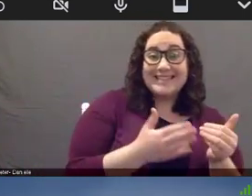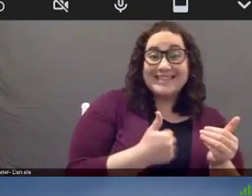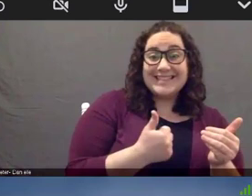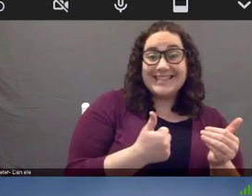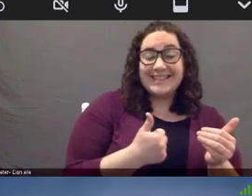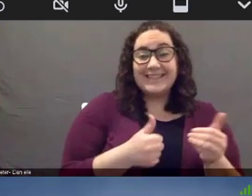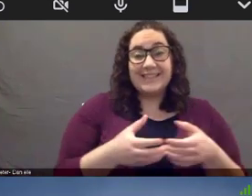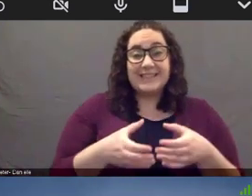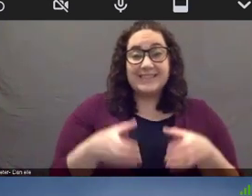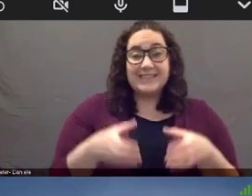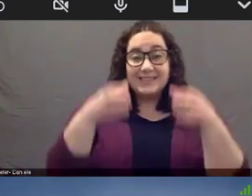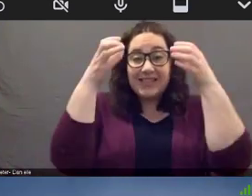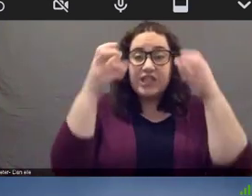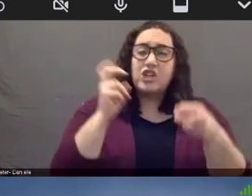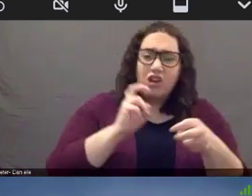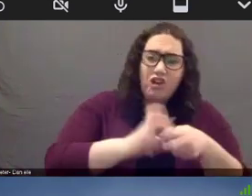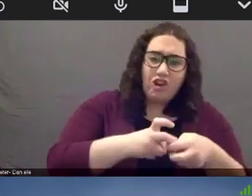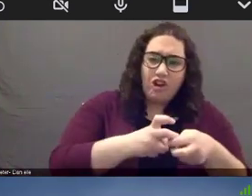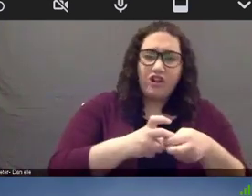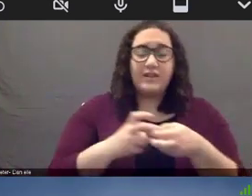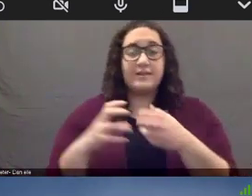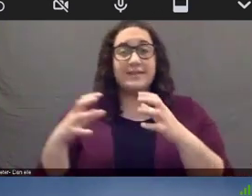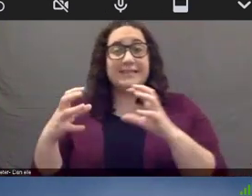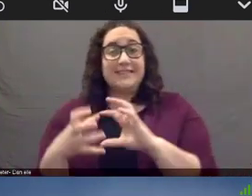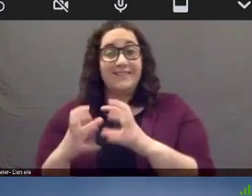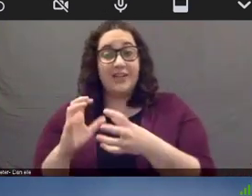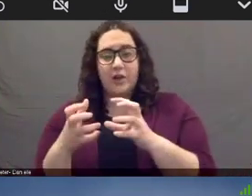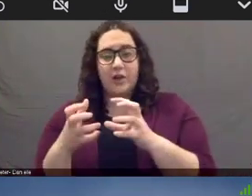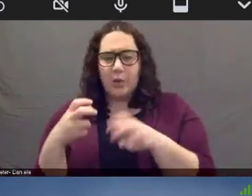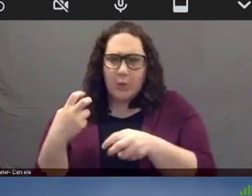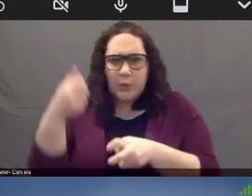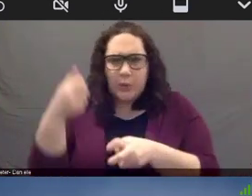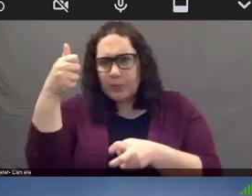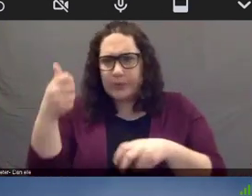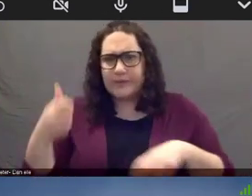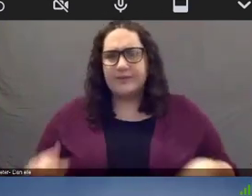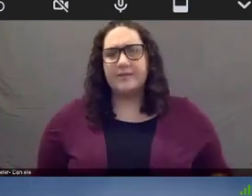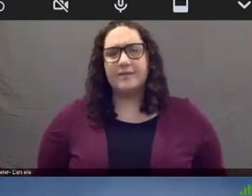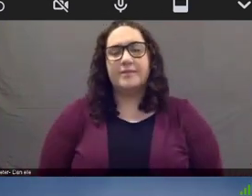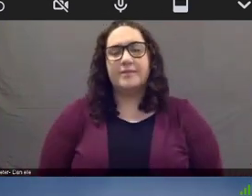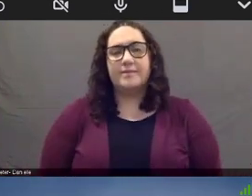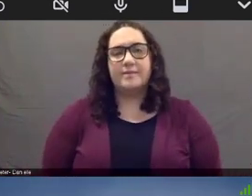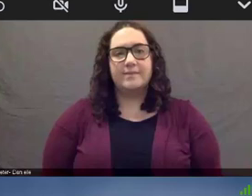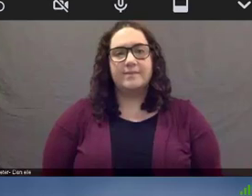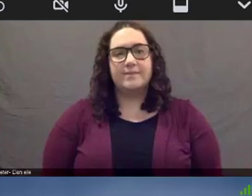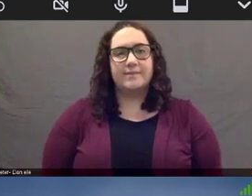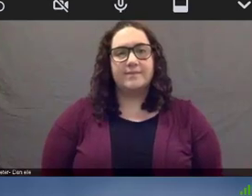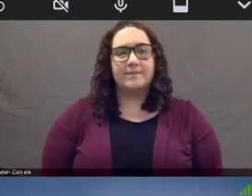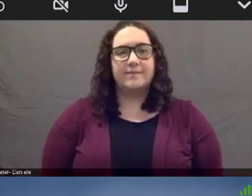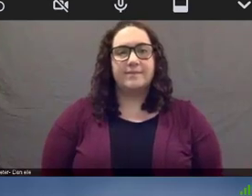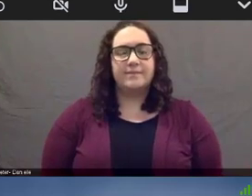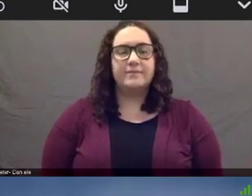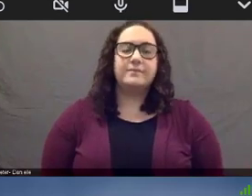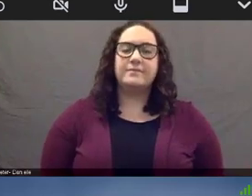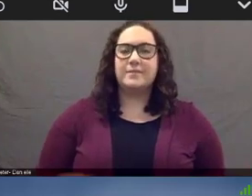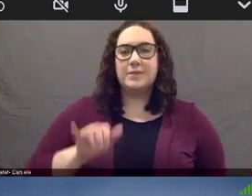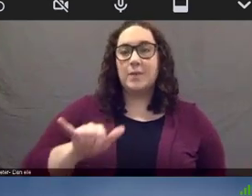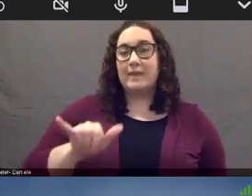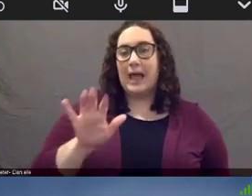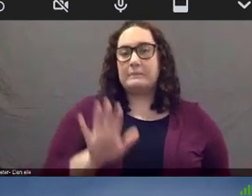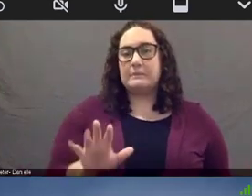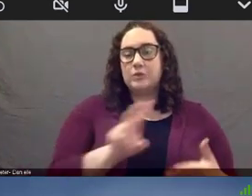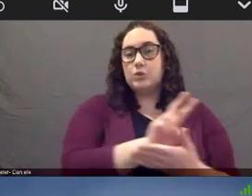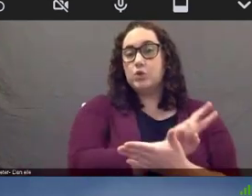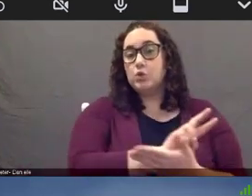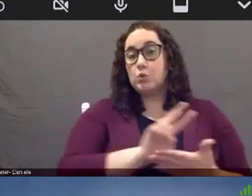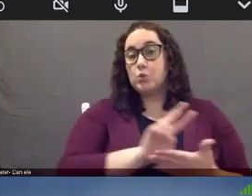Right, so that was the first 2 weeks, but then we started to talk about, well, what do we do if we're changing over time? So if you're trying to